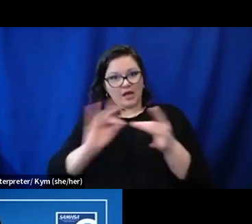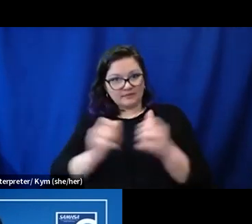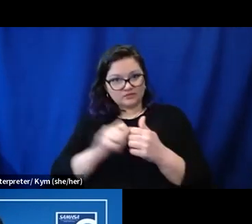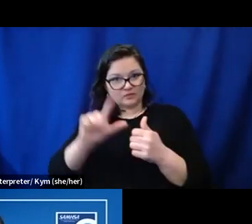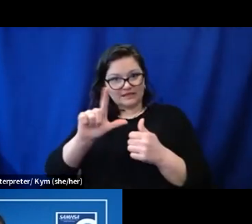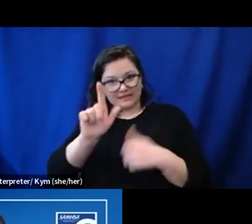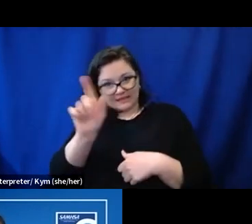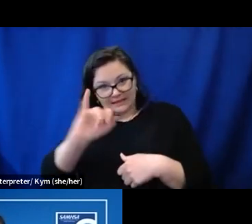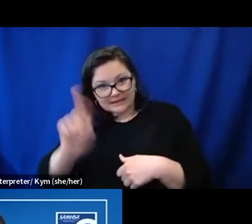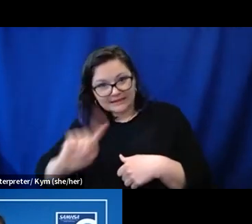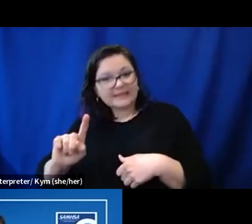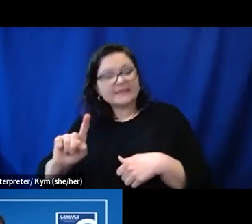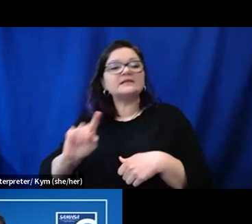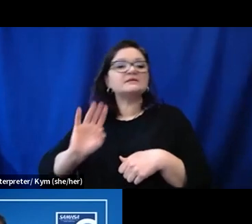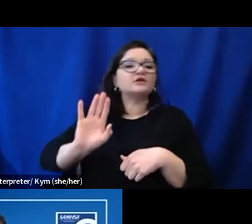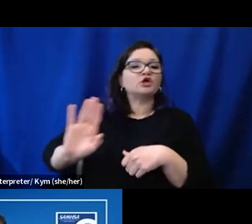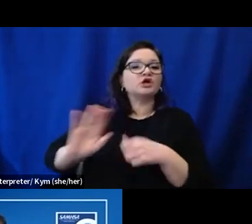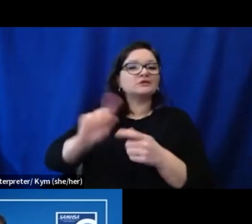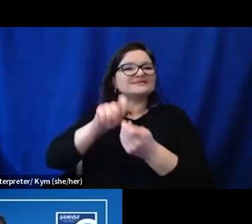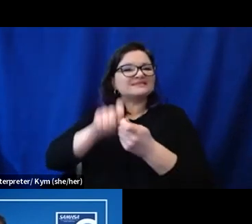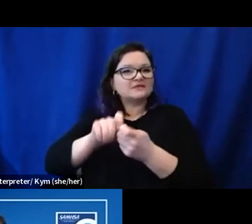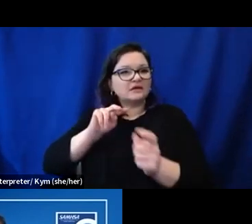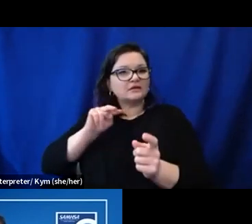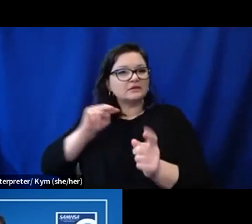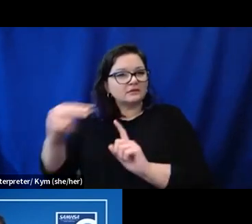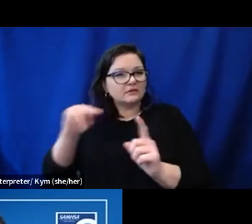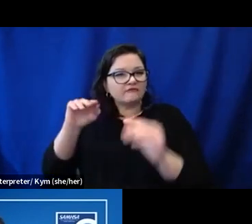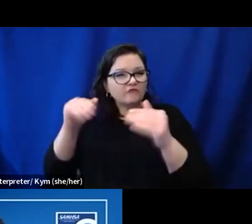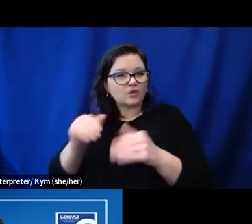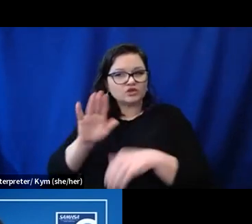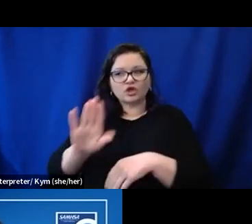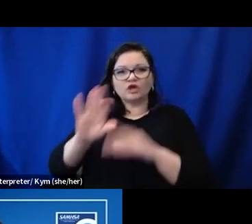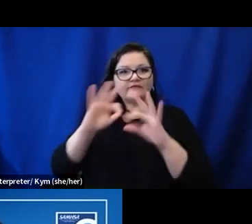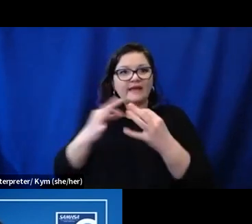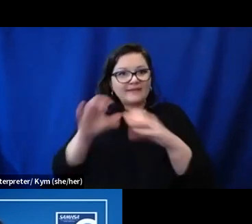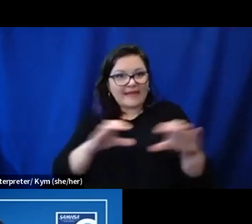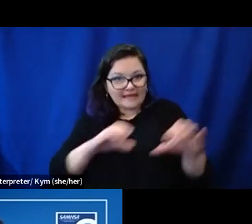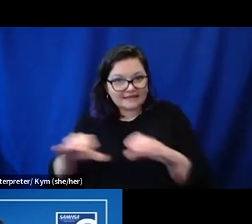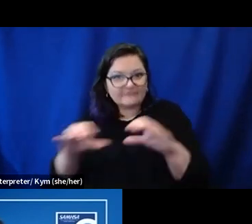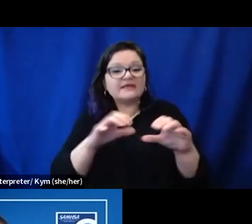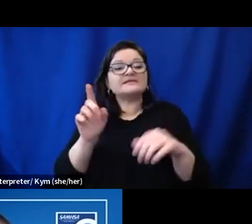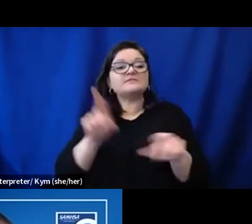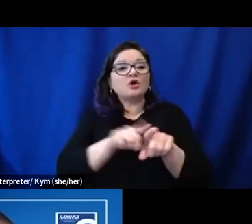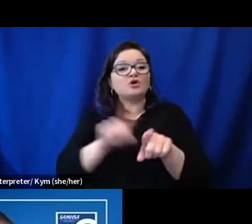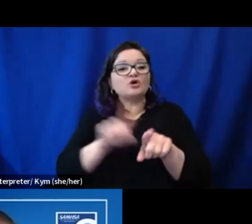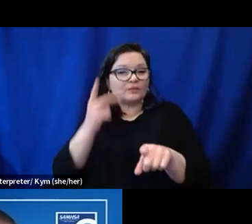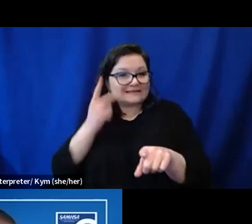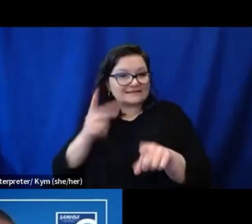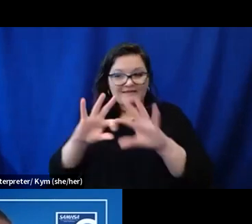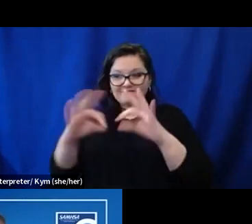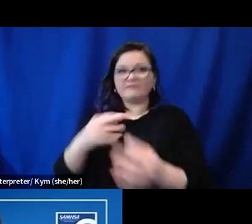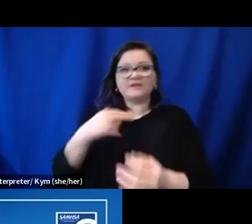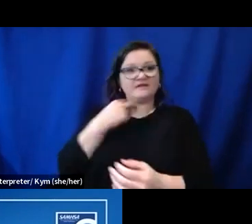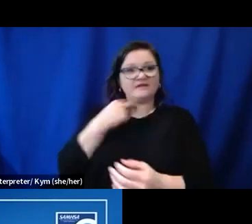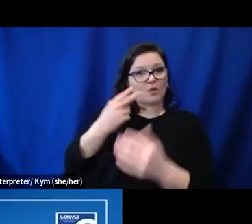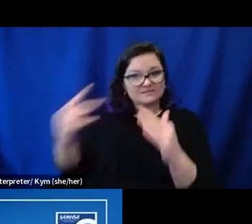putting a particular focus on our family activities and where we see family voice being